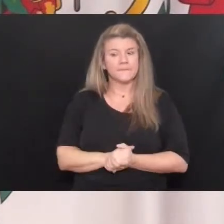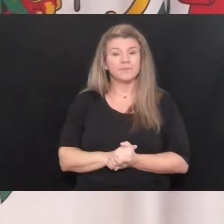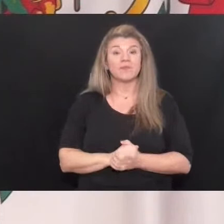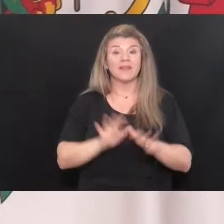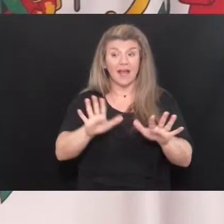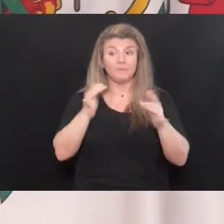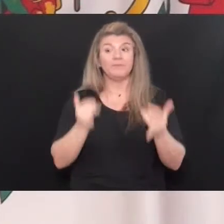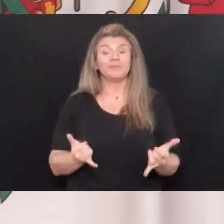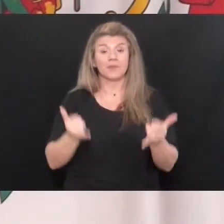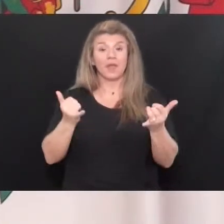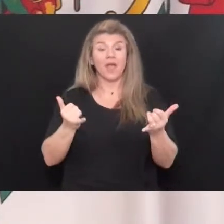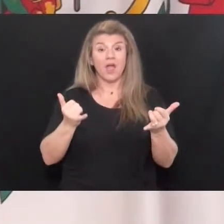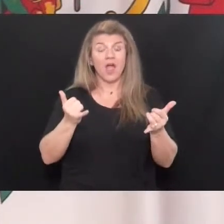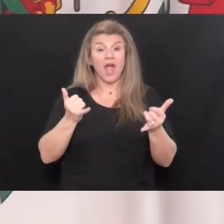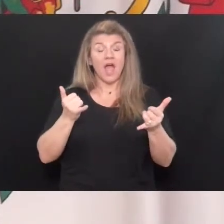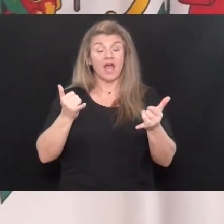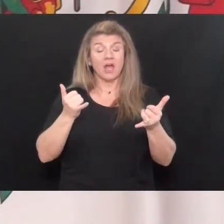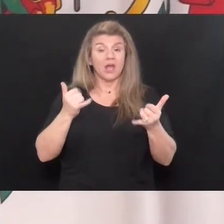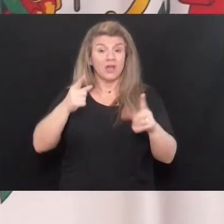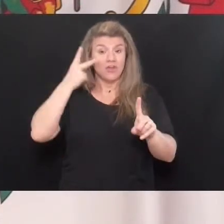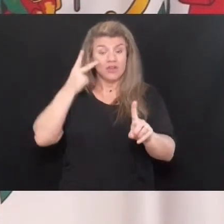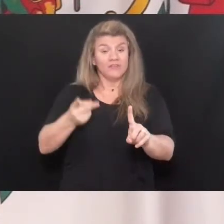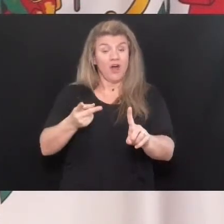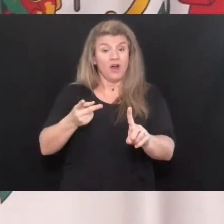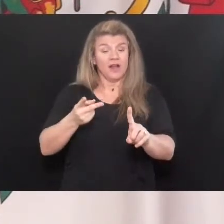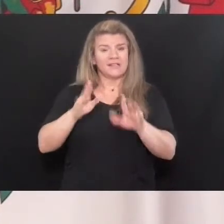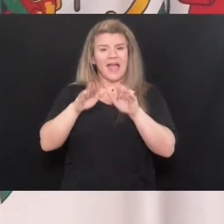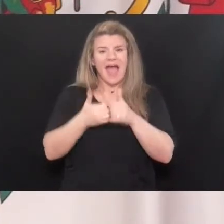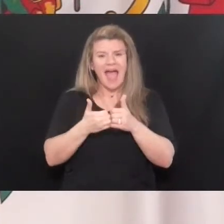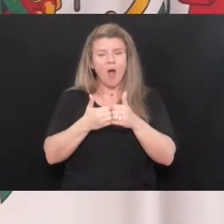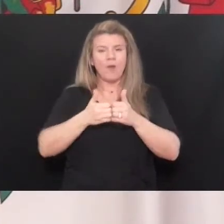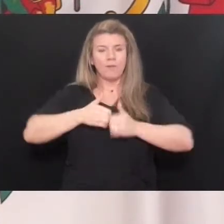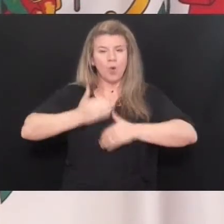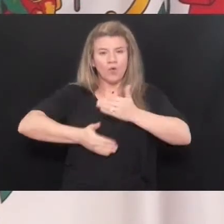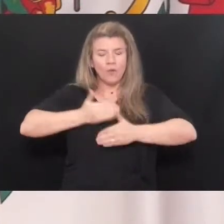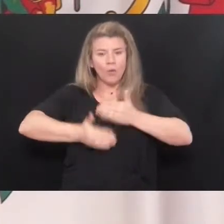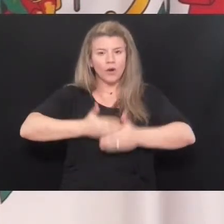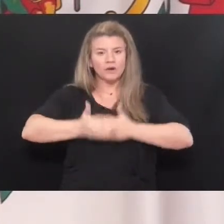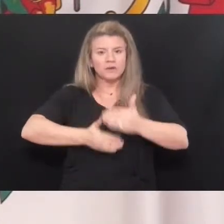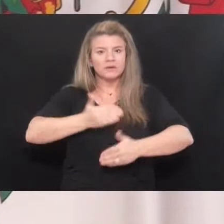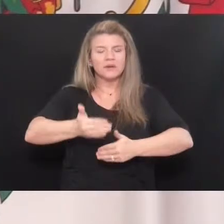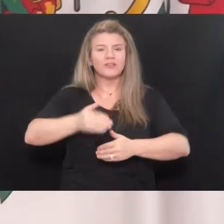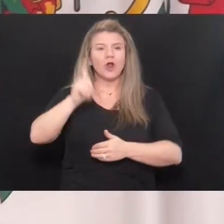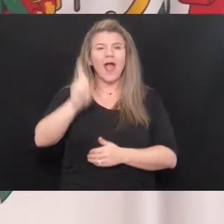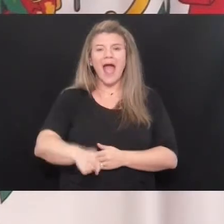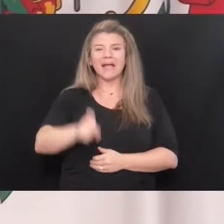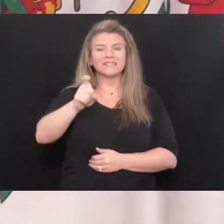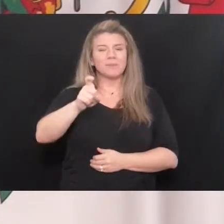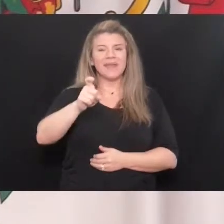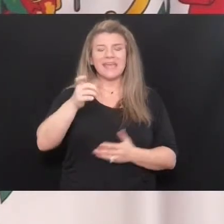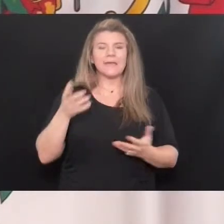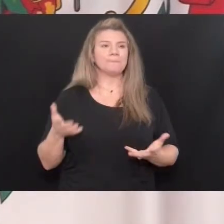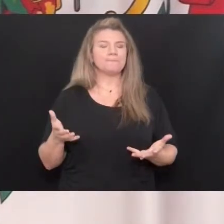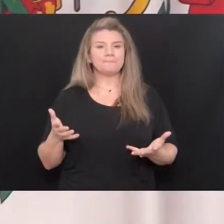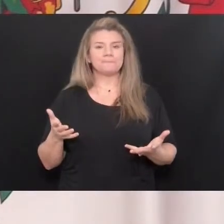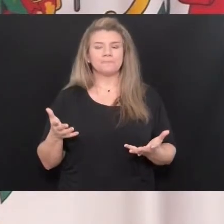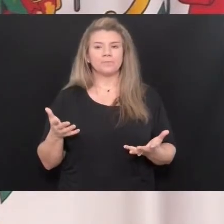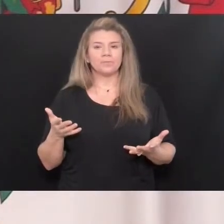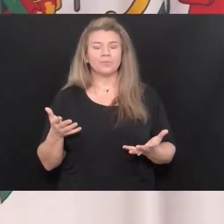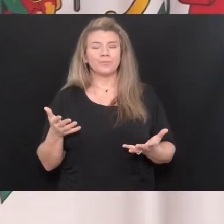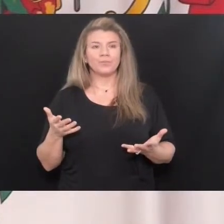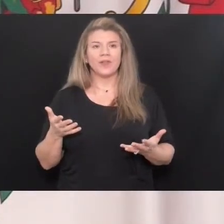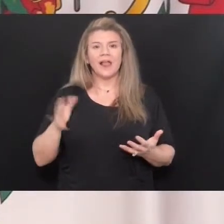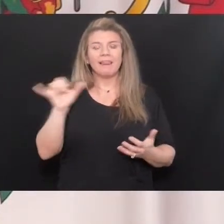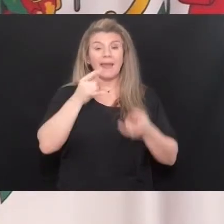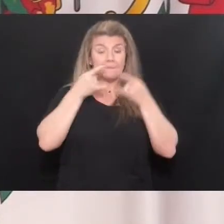Now, as far as how we move forward with this, you know, there's got to be, I mean, you know, as far